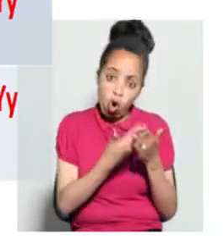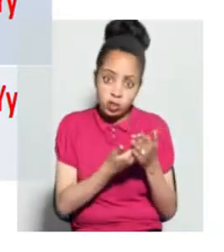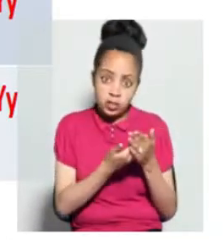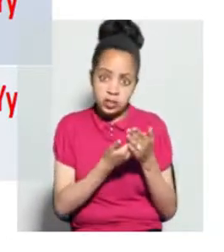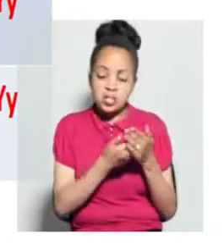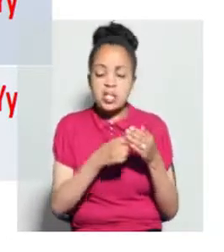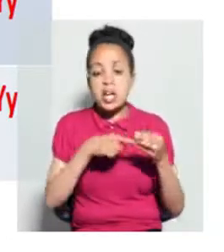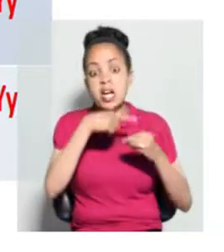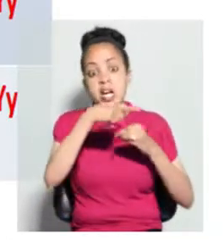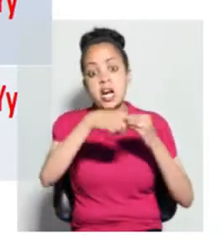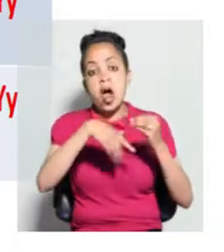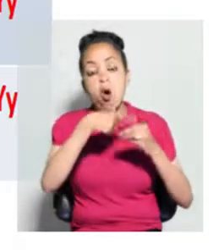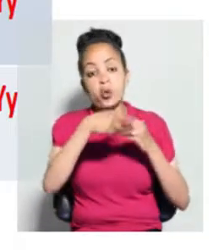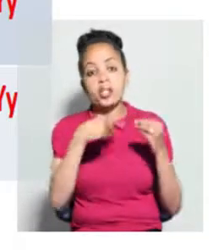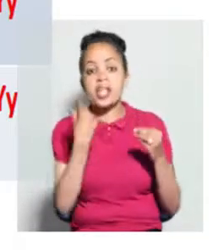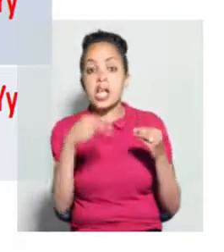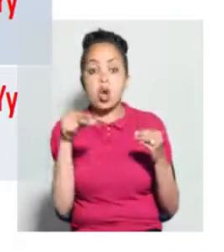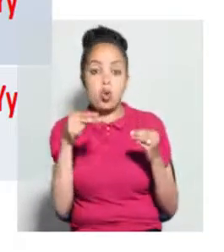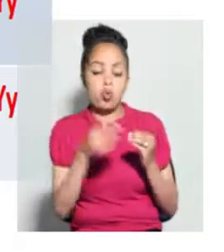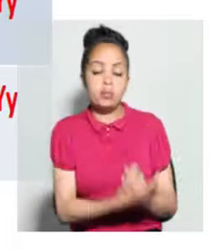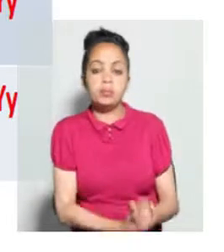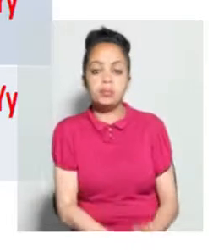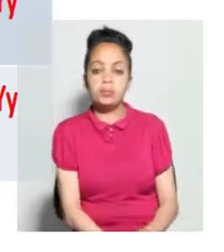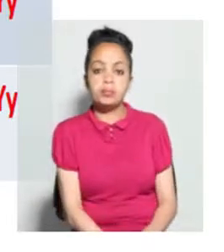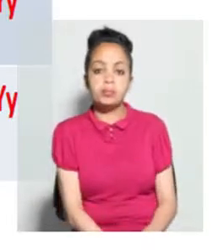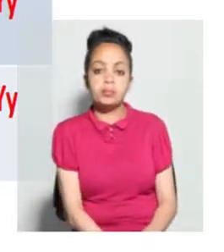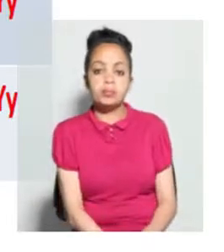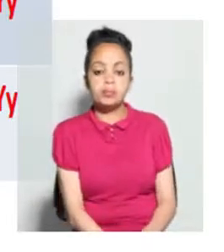all round yellow.